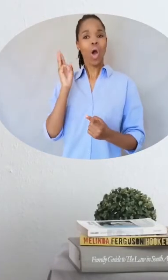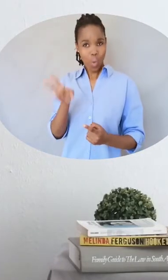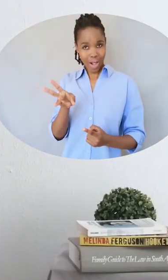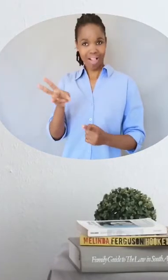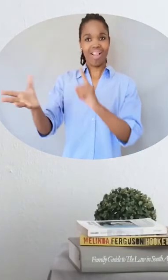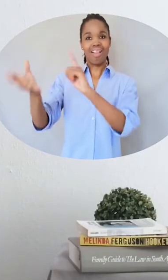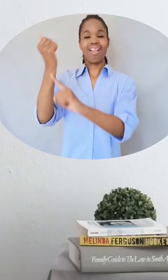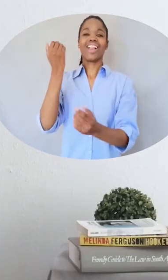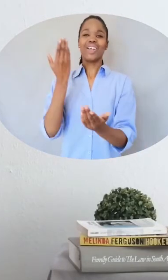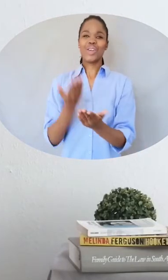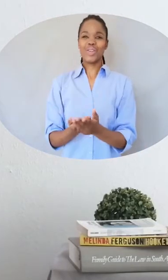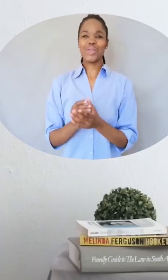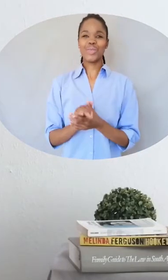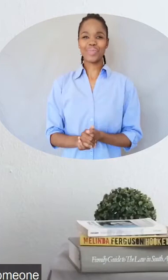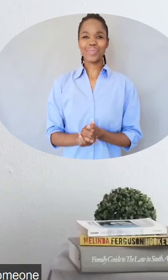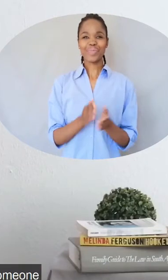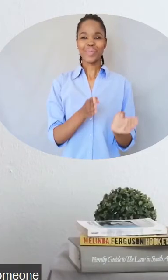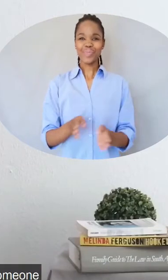get there.